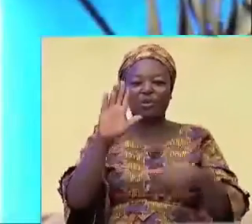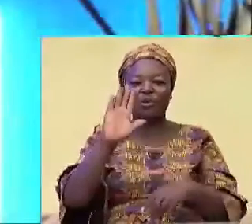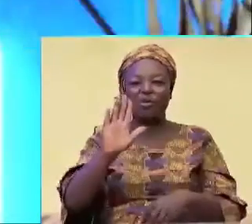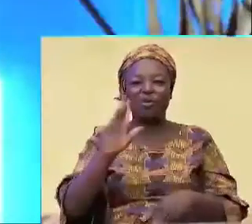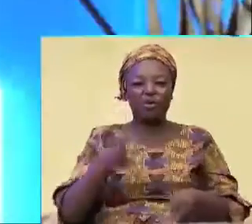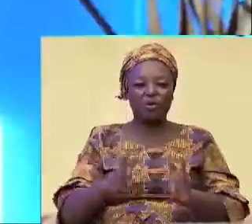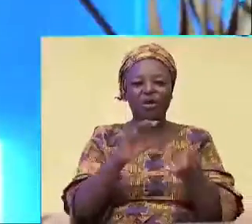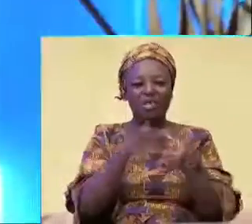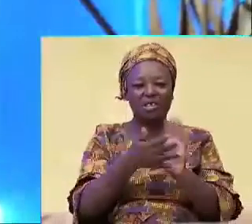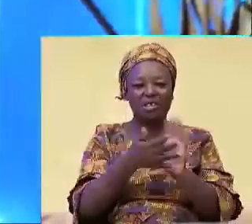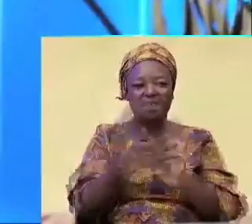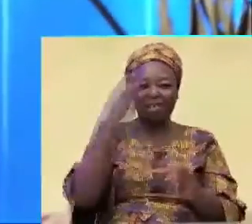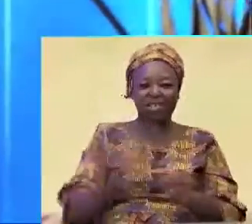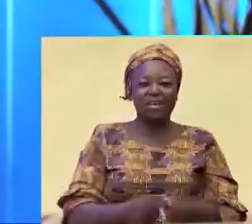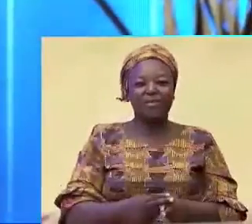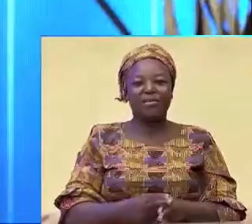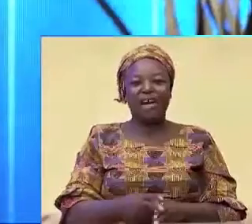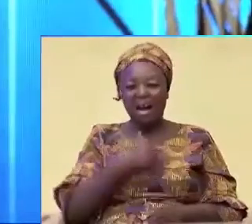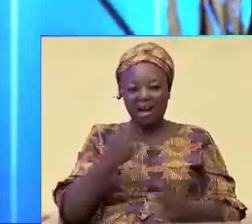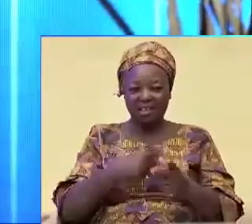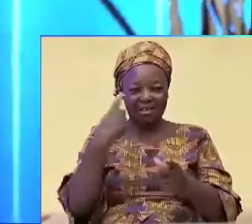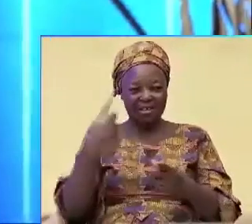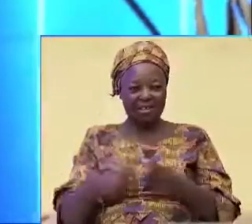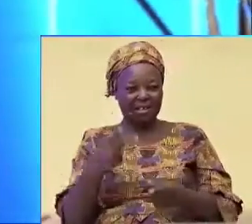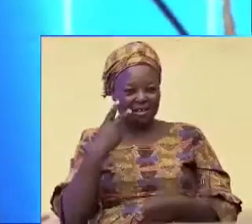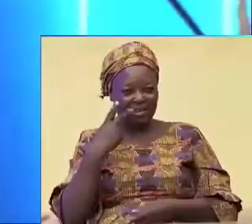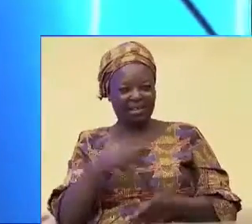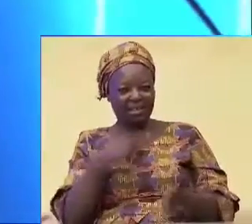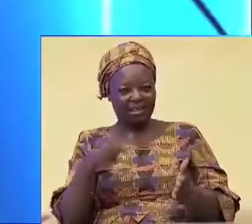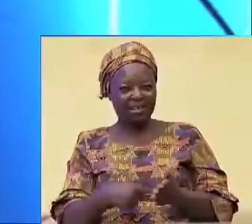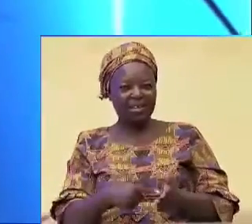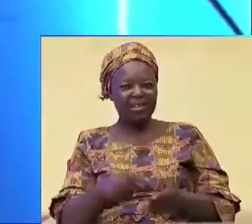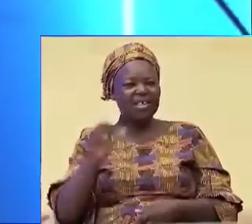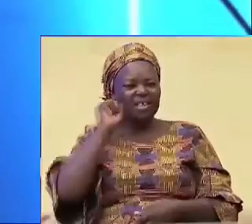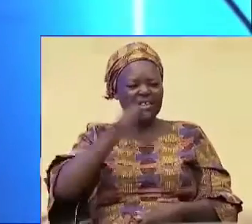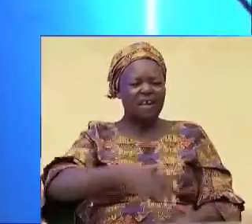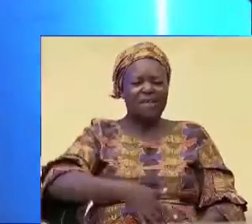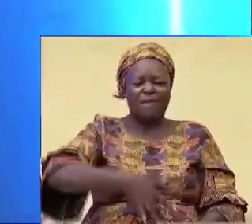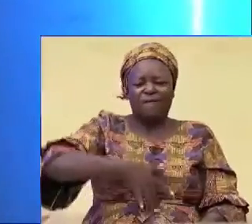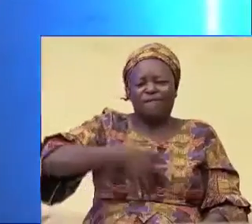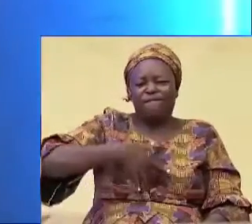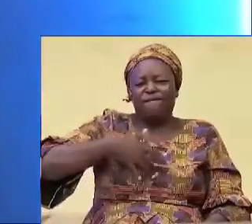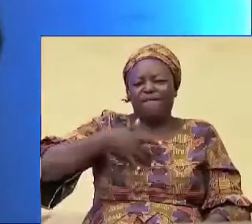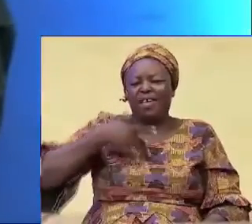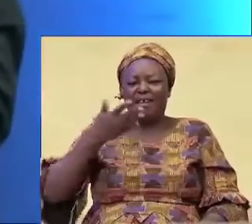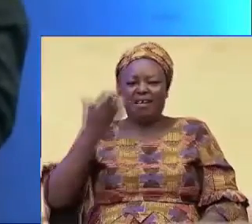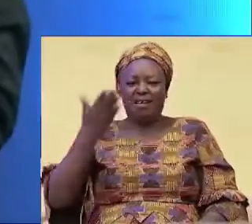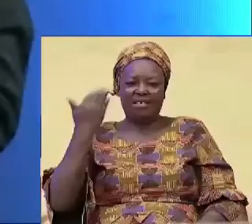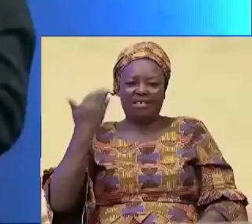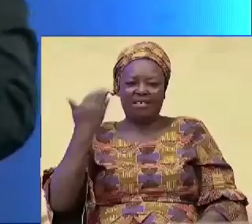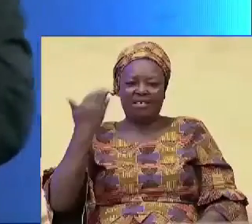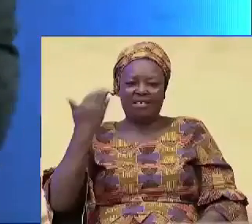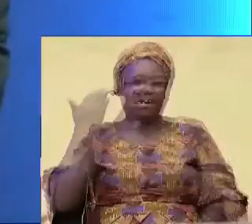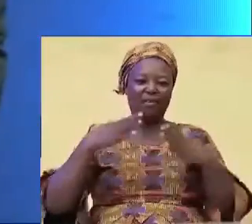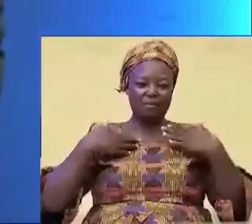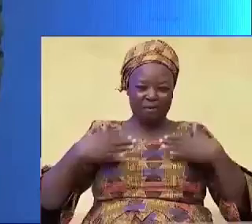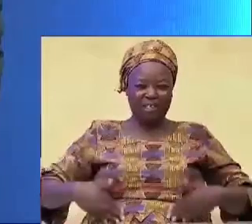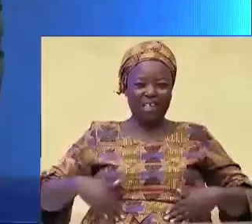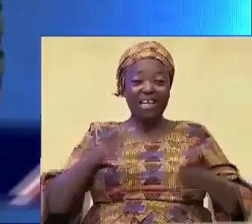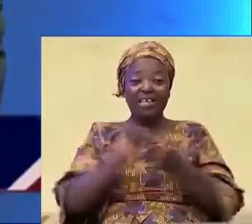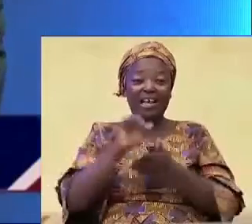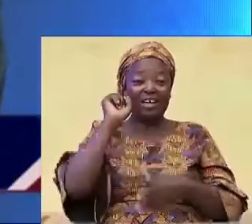touch is coming your way. And then, look at this. She felt in her